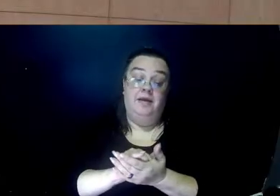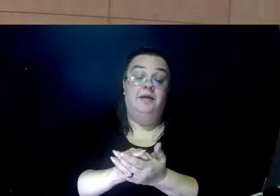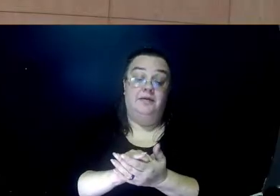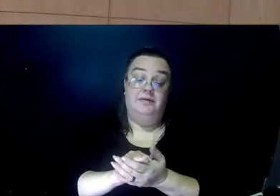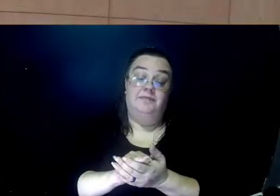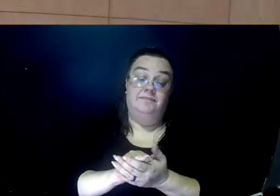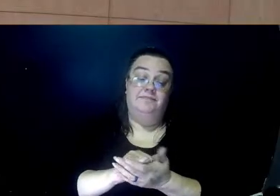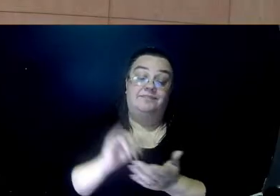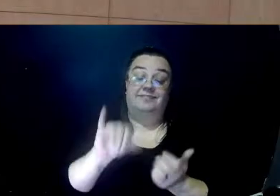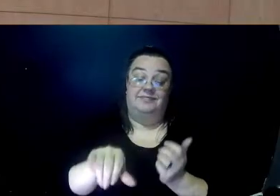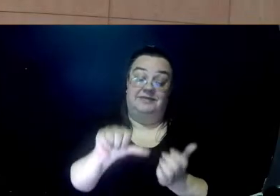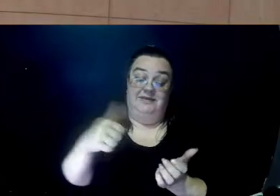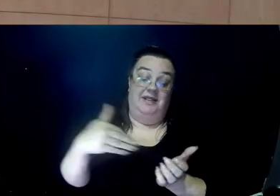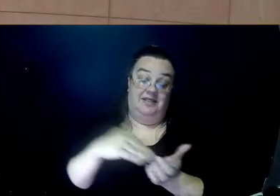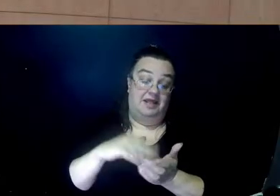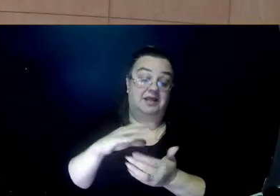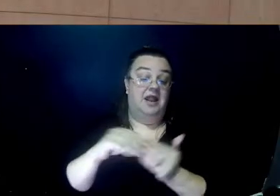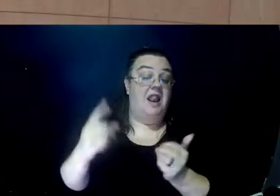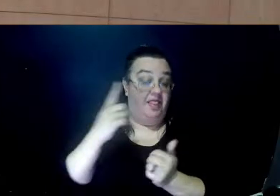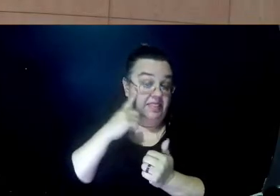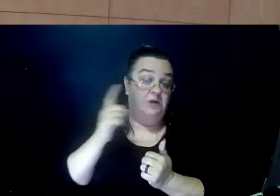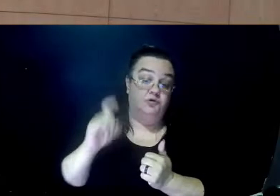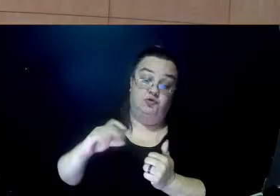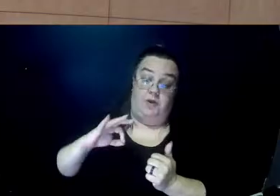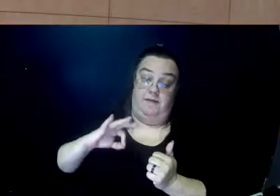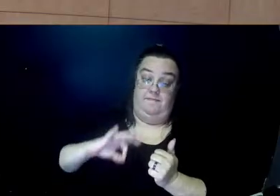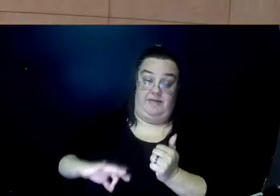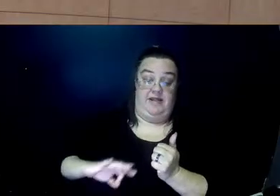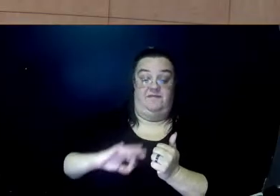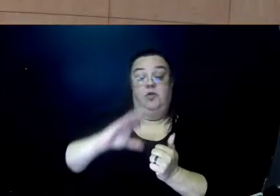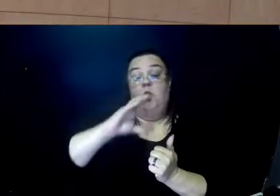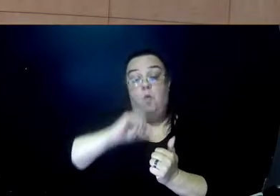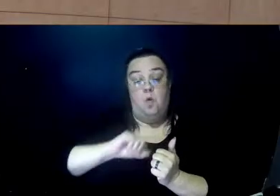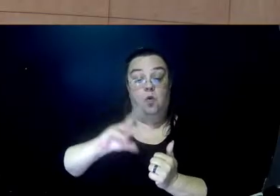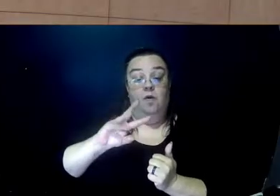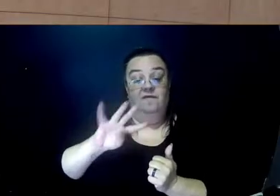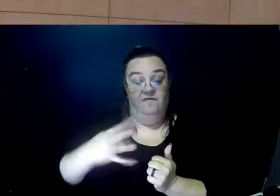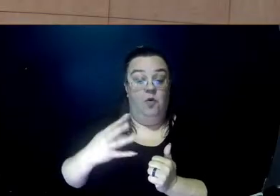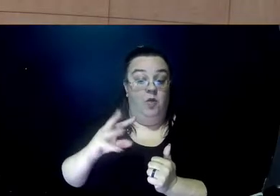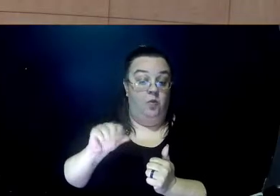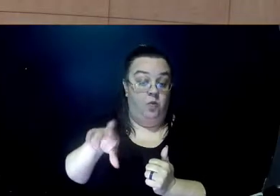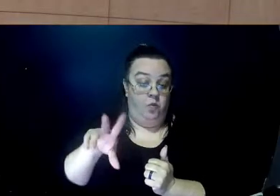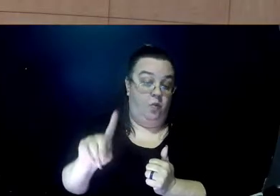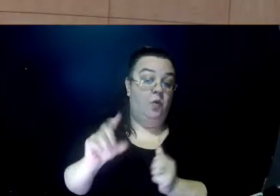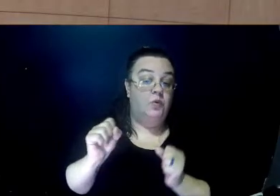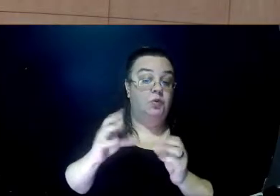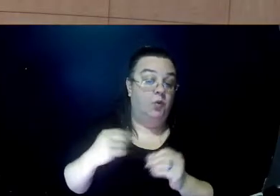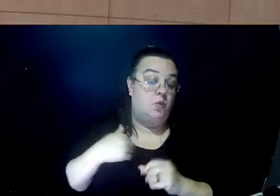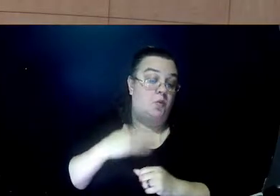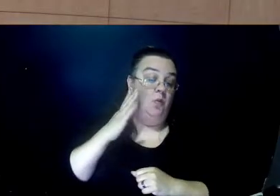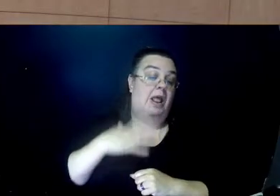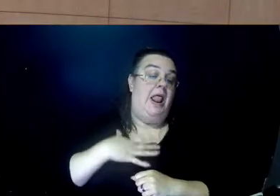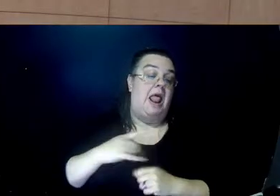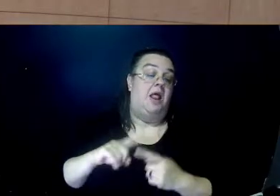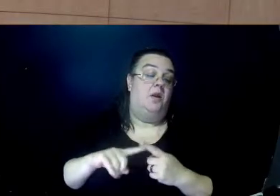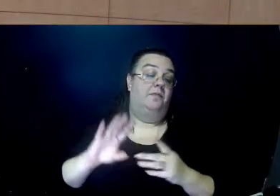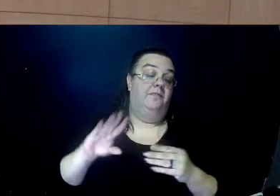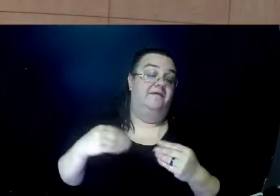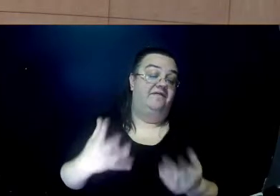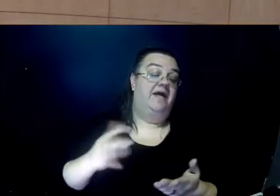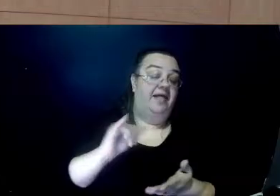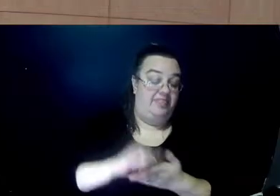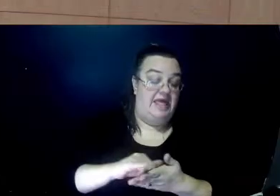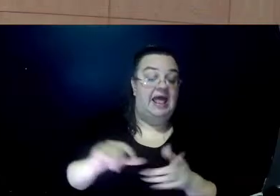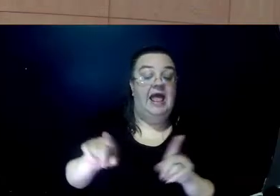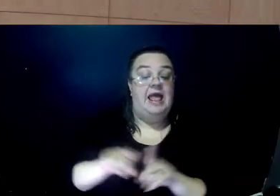this $10,000, I think, should benefit the Old Fourth Ward. And so I would like to provide that as